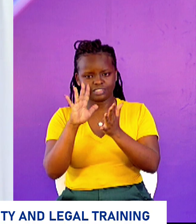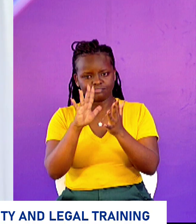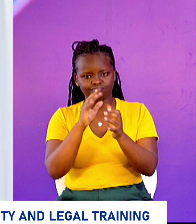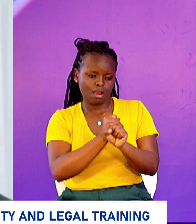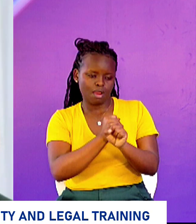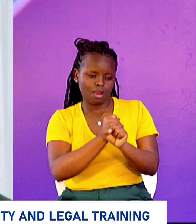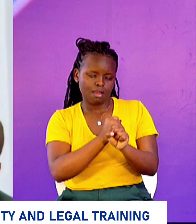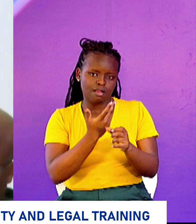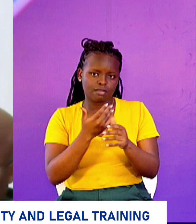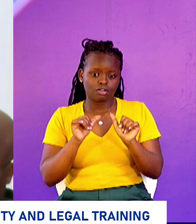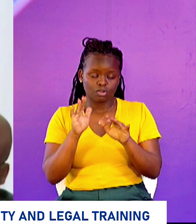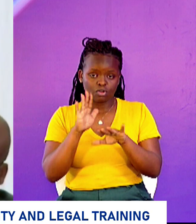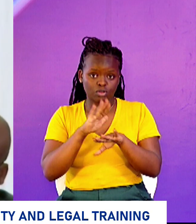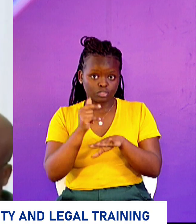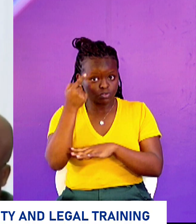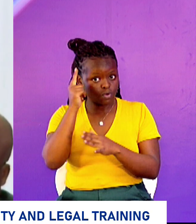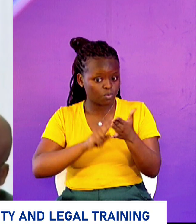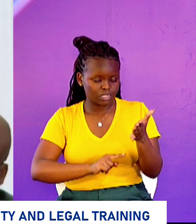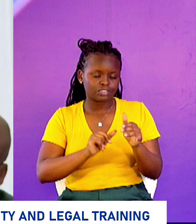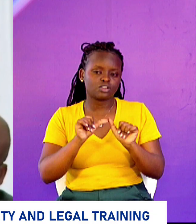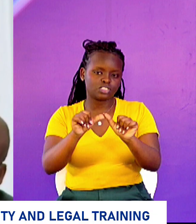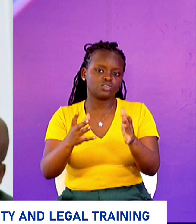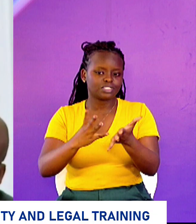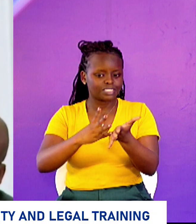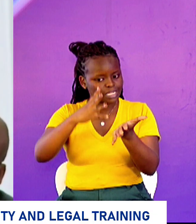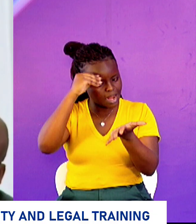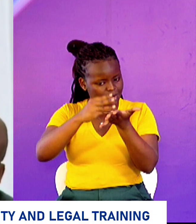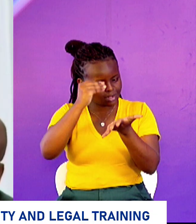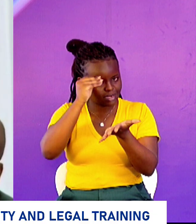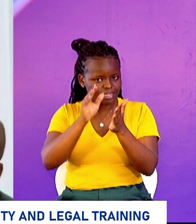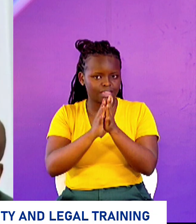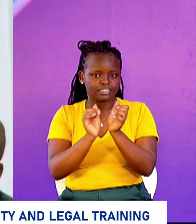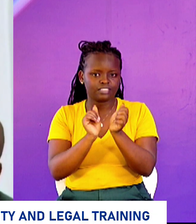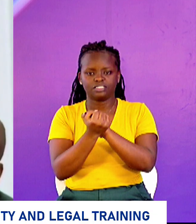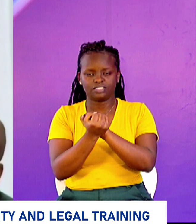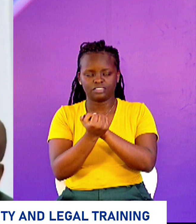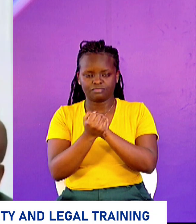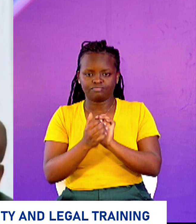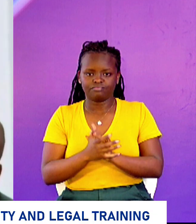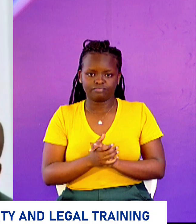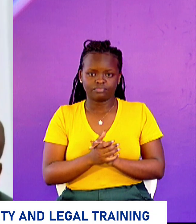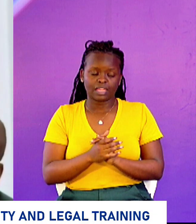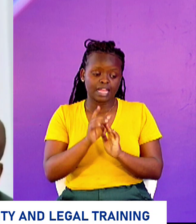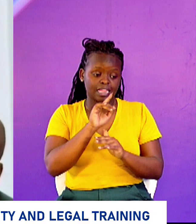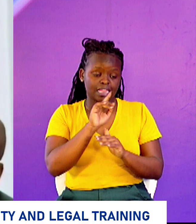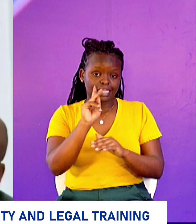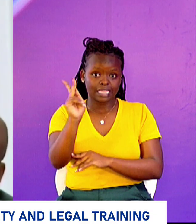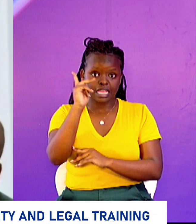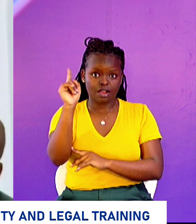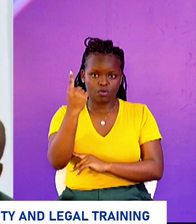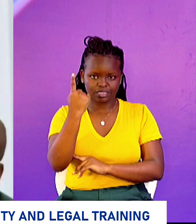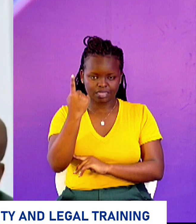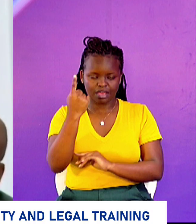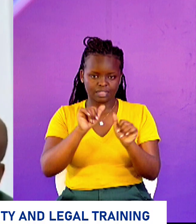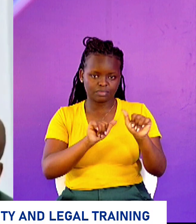for continuous learning and adoption. It is with this realization that the Kenya Kwanza administration, right at